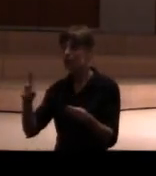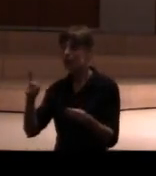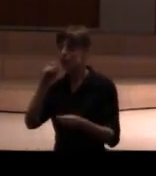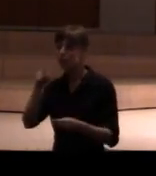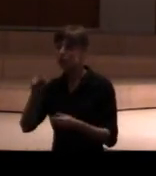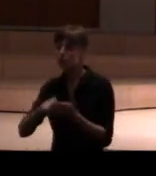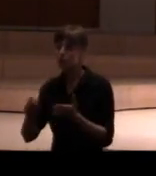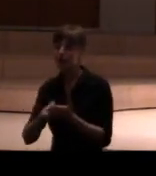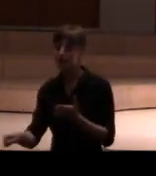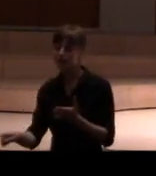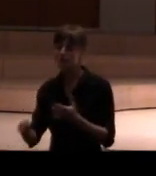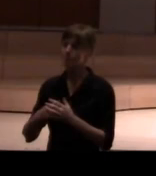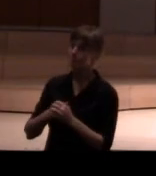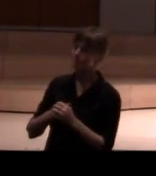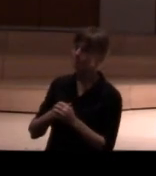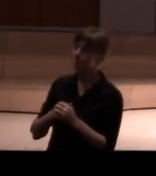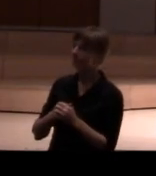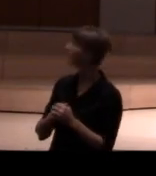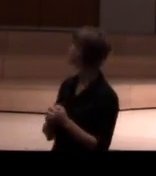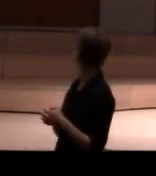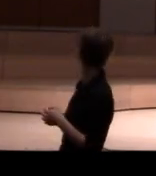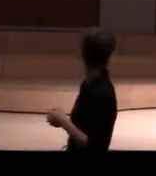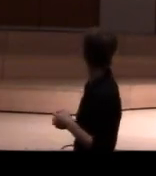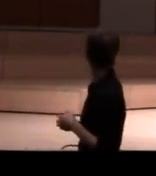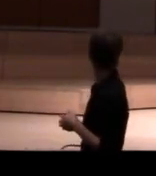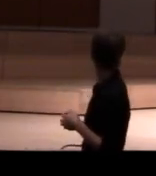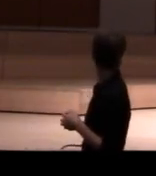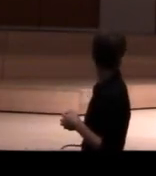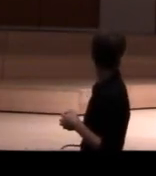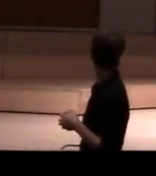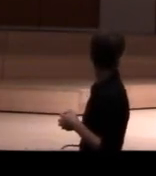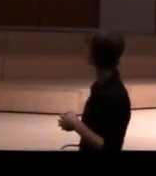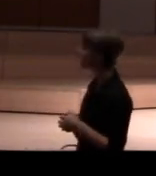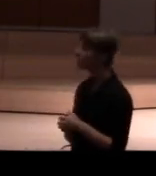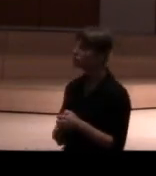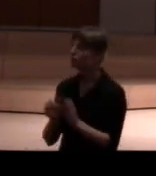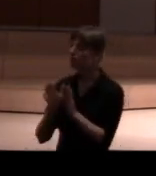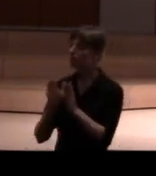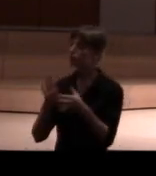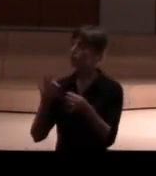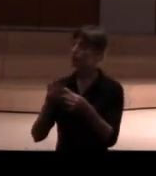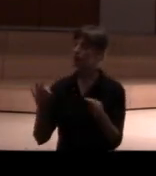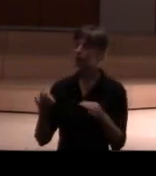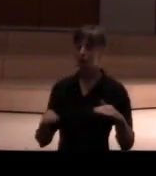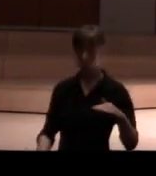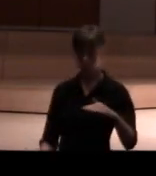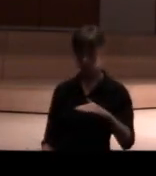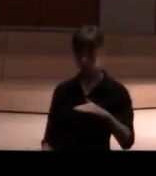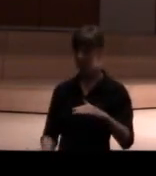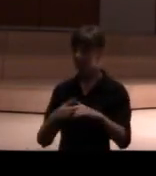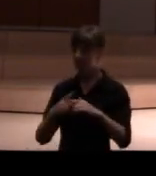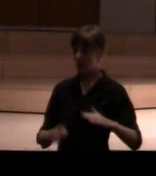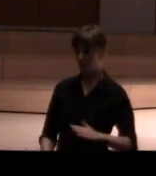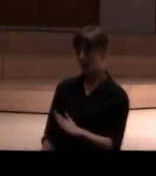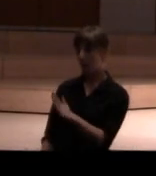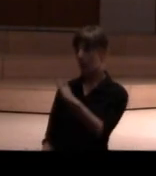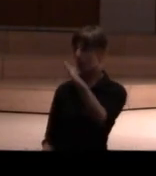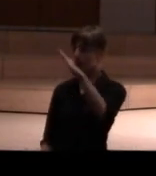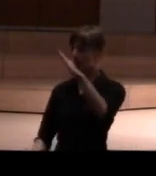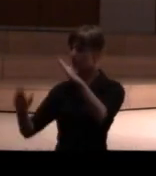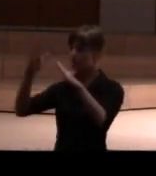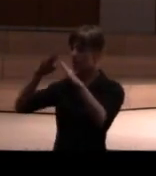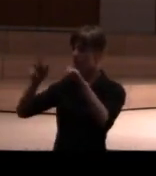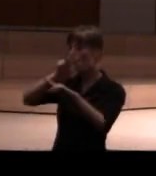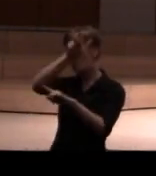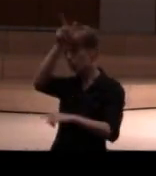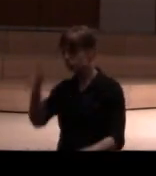coaster. You look at it and see that it starts out like a flat line. Then it goes up to the very top and goes speeding